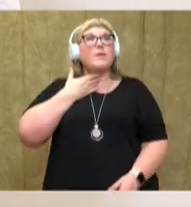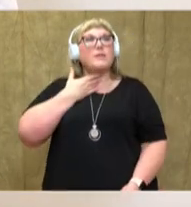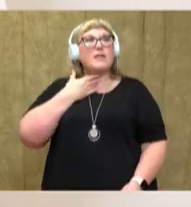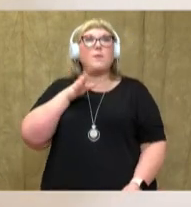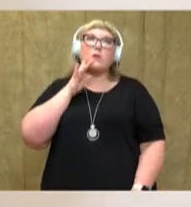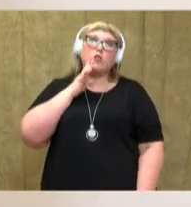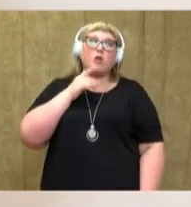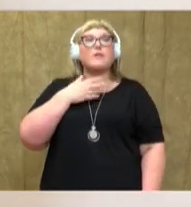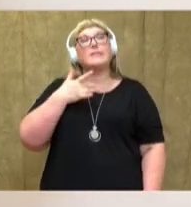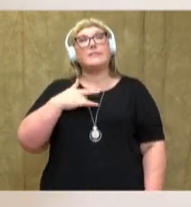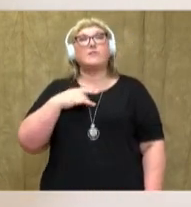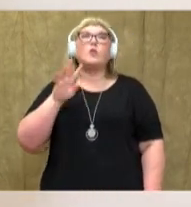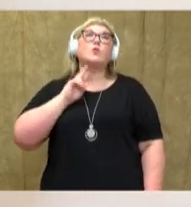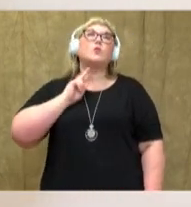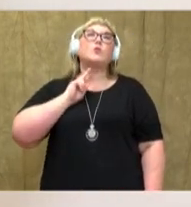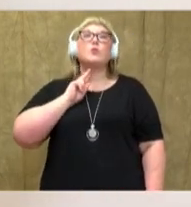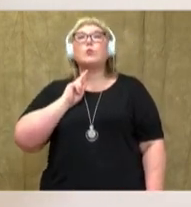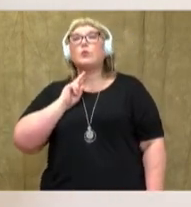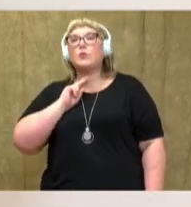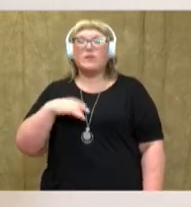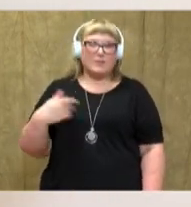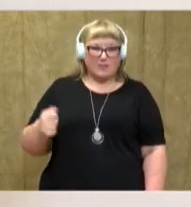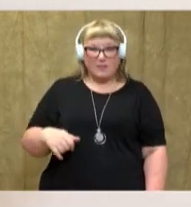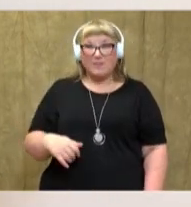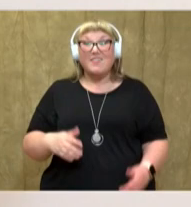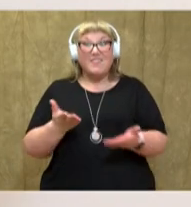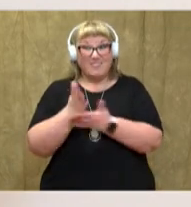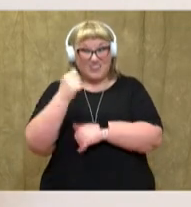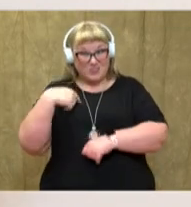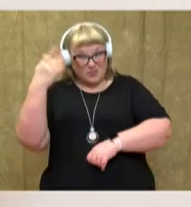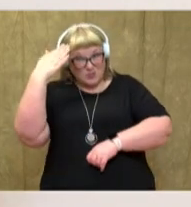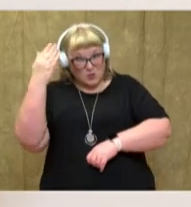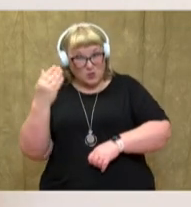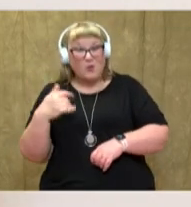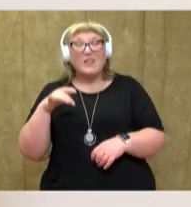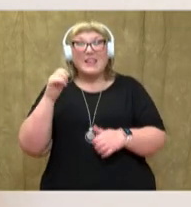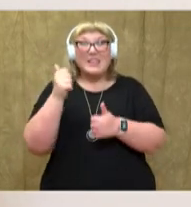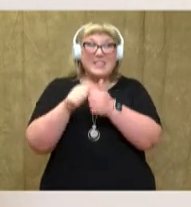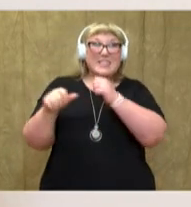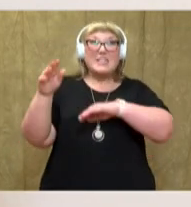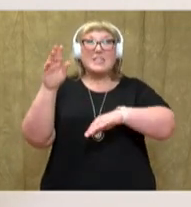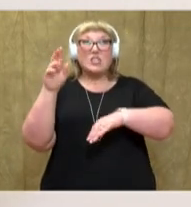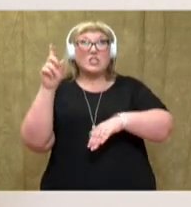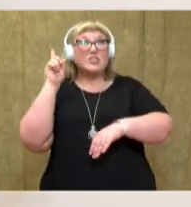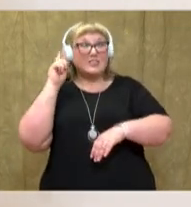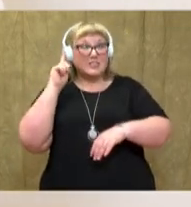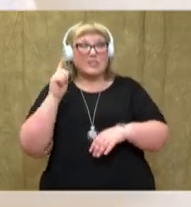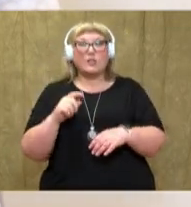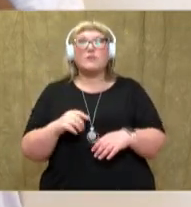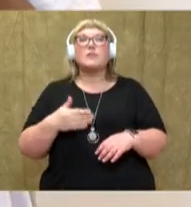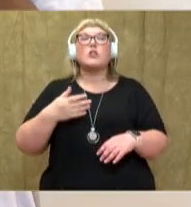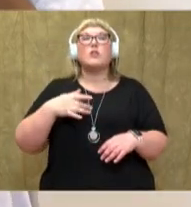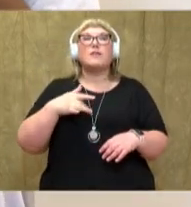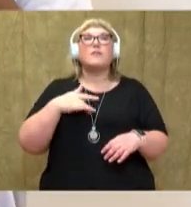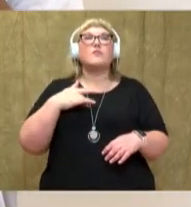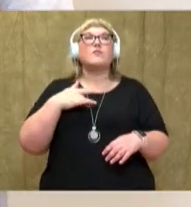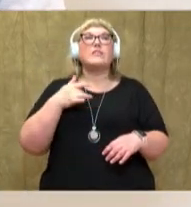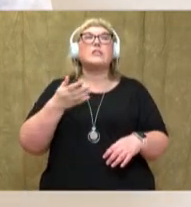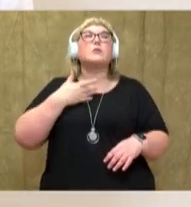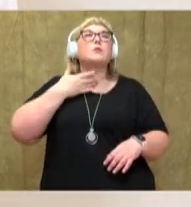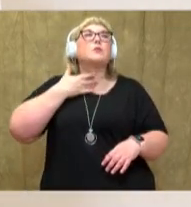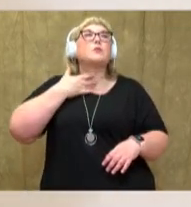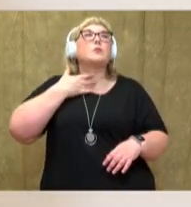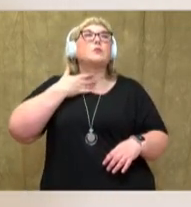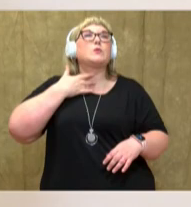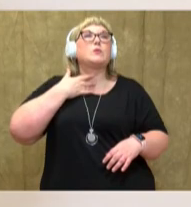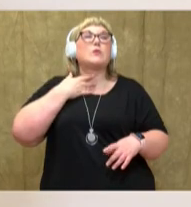talking, I feel a vibration. That lets me know that every single sound that I'm making right now is voiced. That means I'm feeling it come through my vocal cords